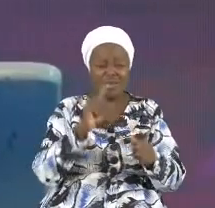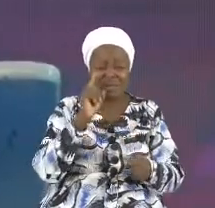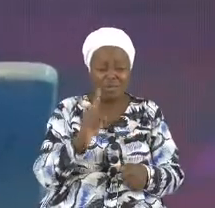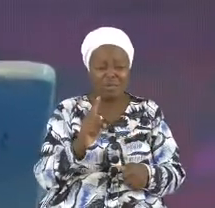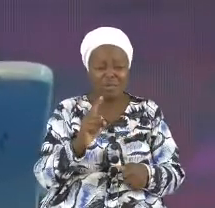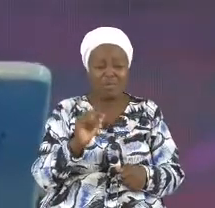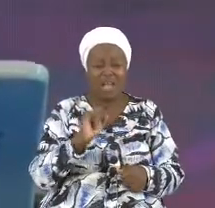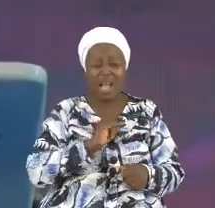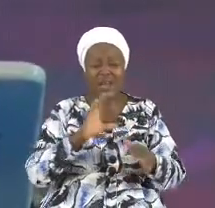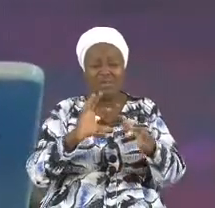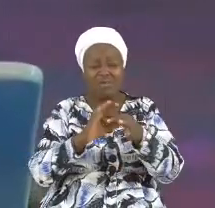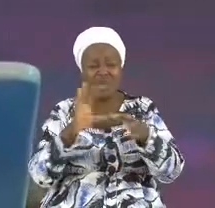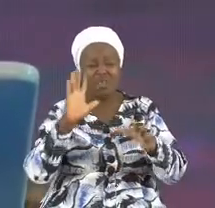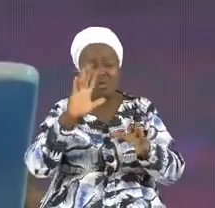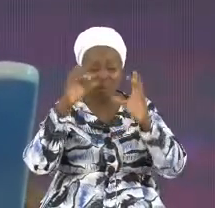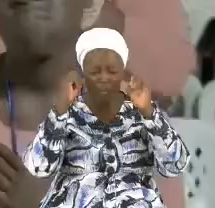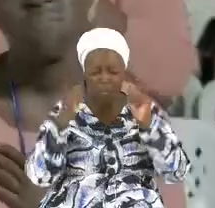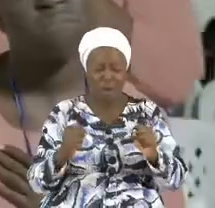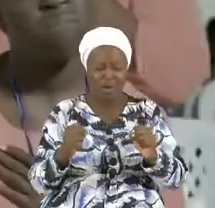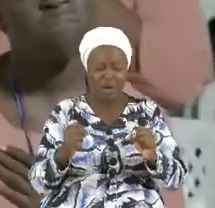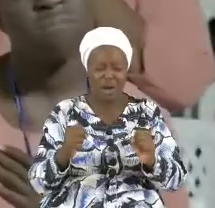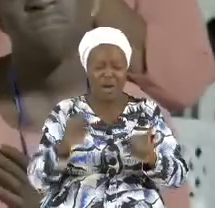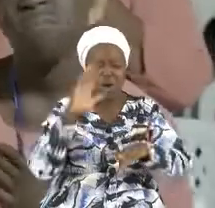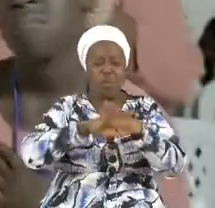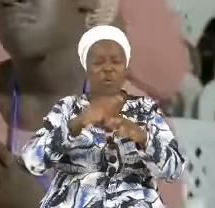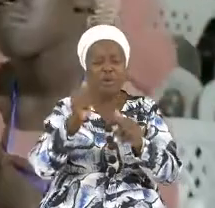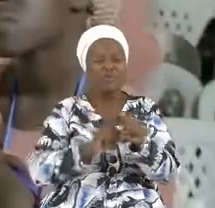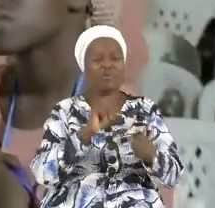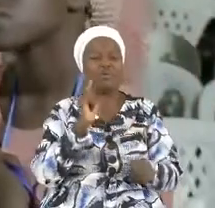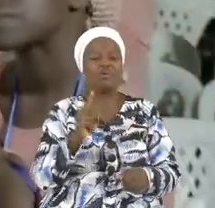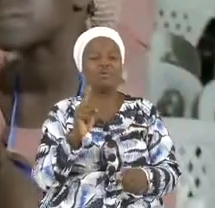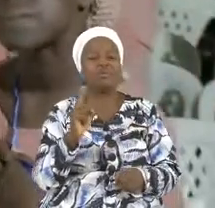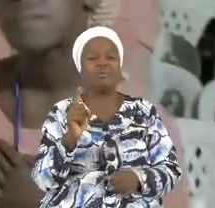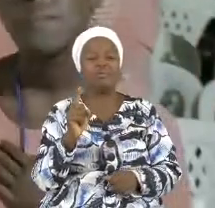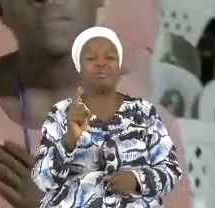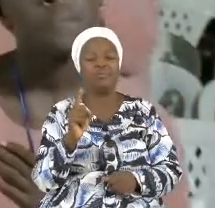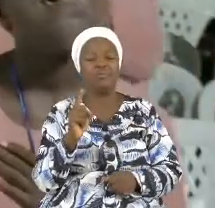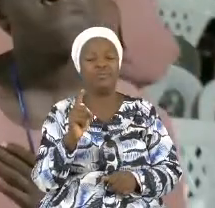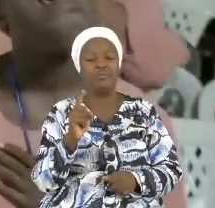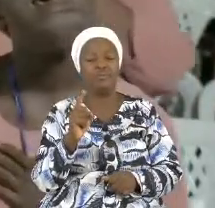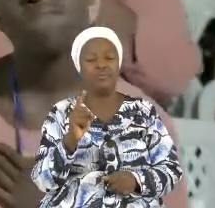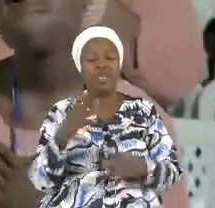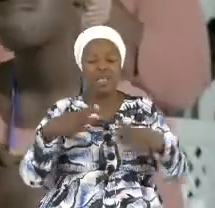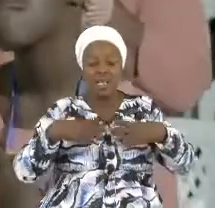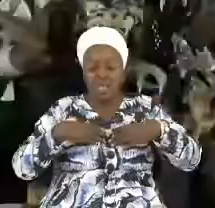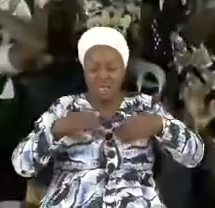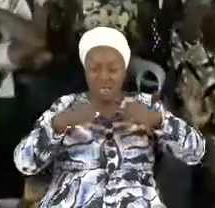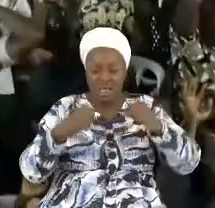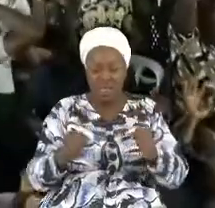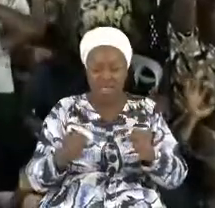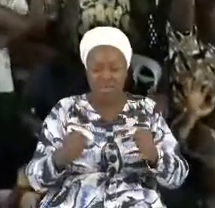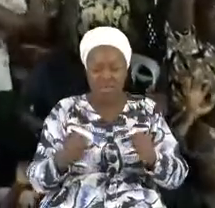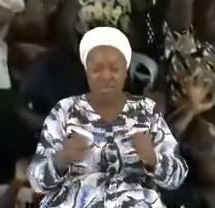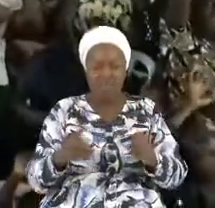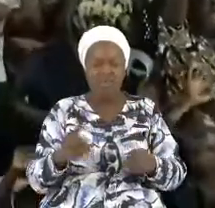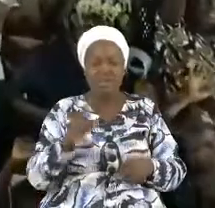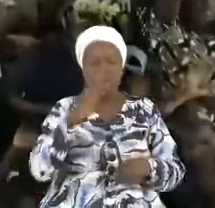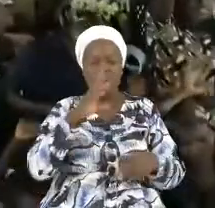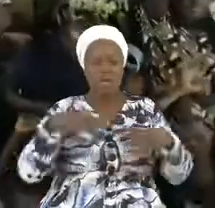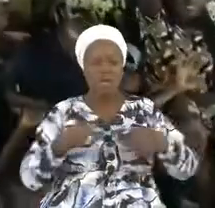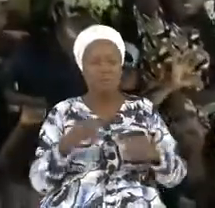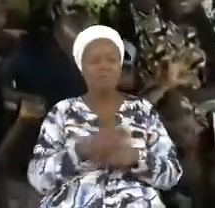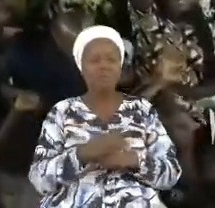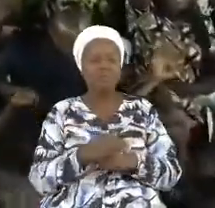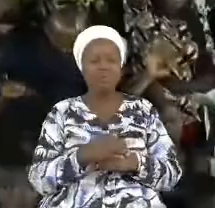power upon everyone. Yeah. Healed, you're healed.